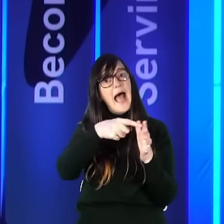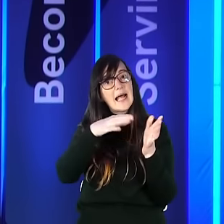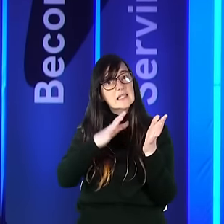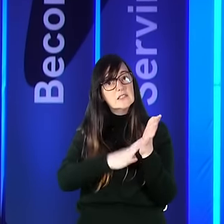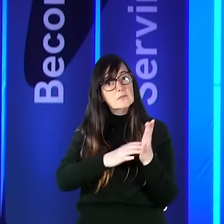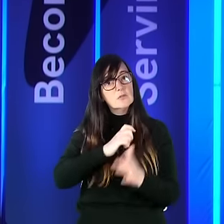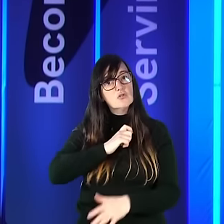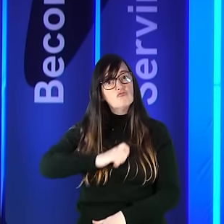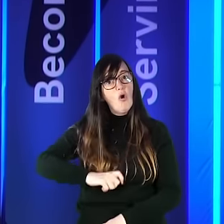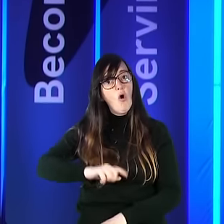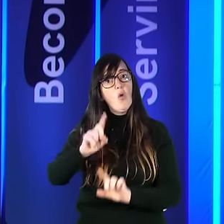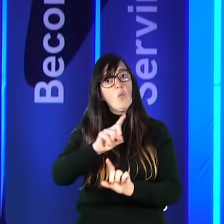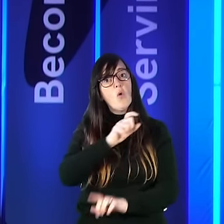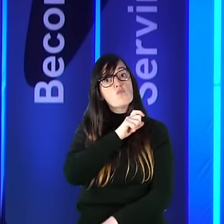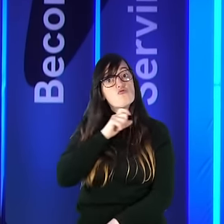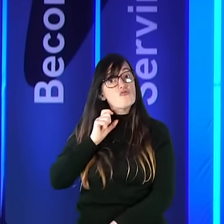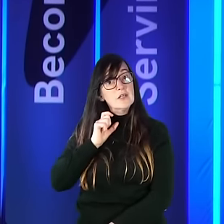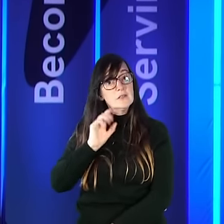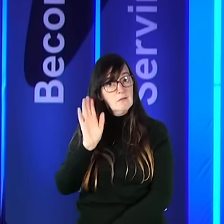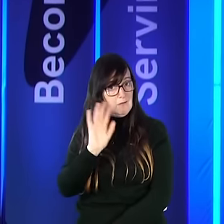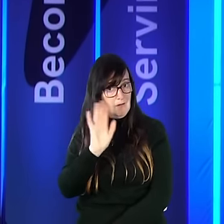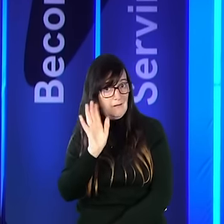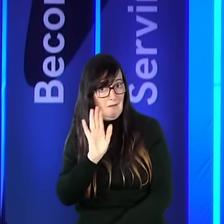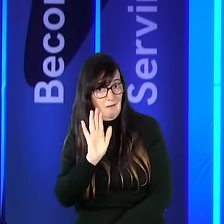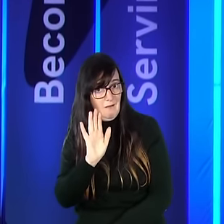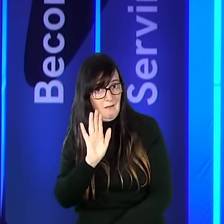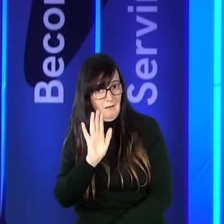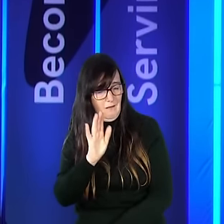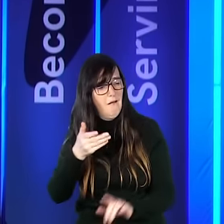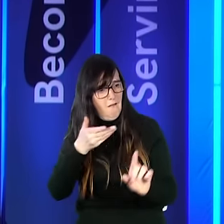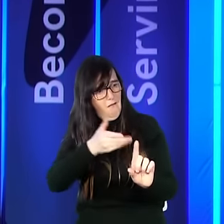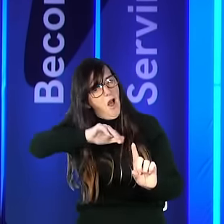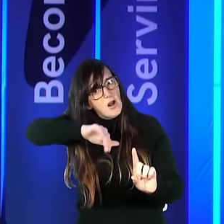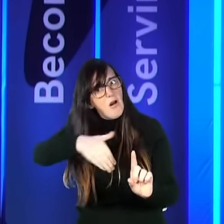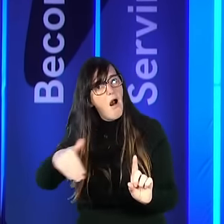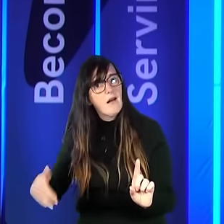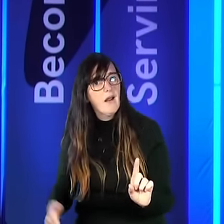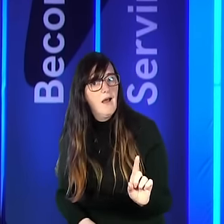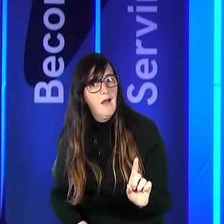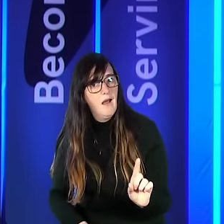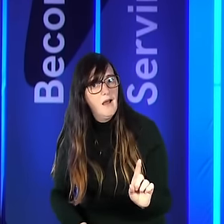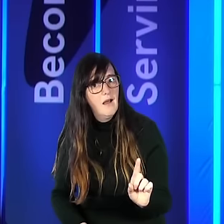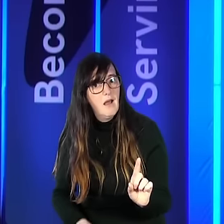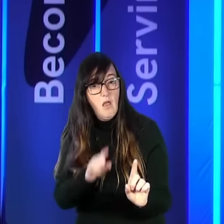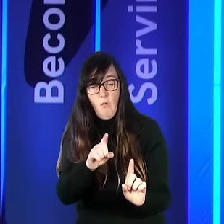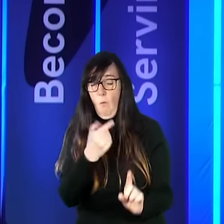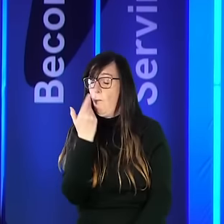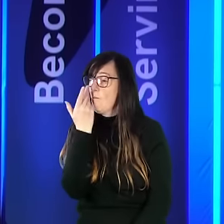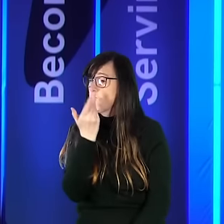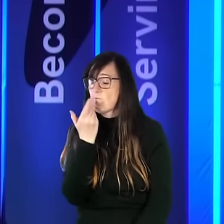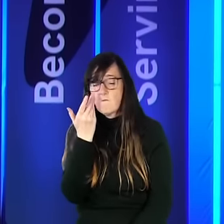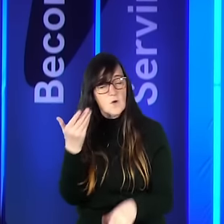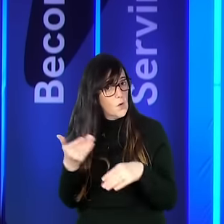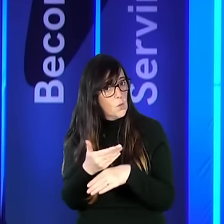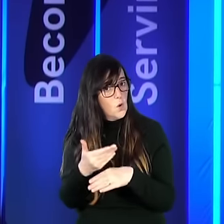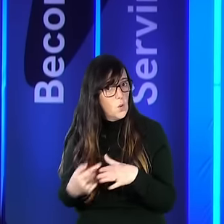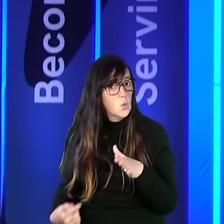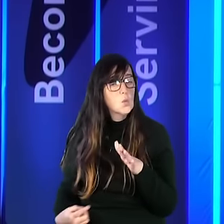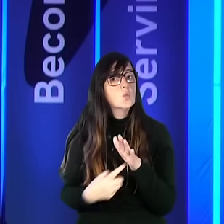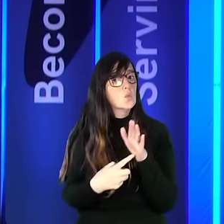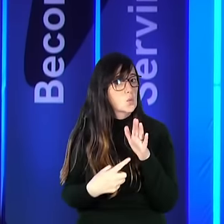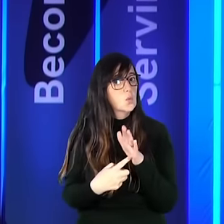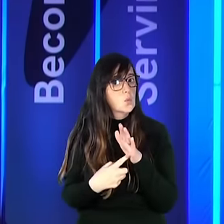Your daily work matters. You are fulfilling God's creation mandate. We have been given authority